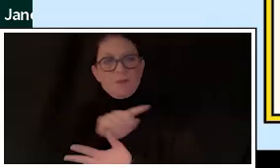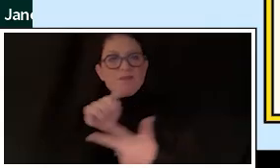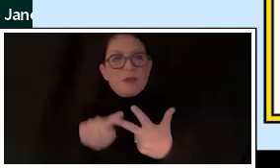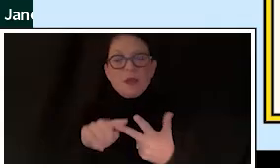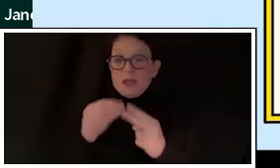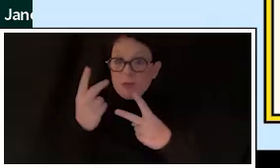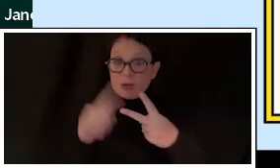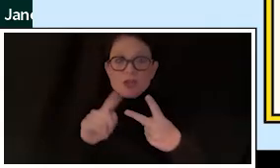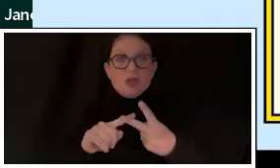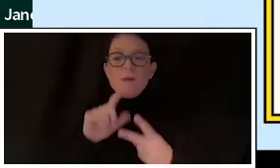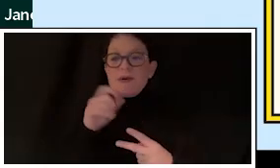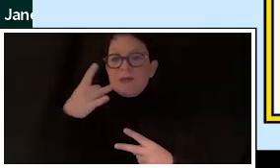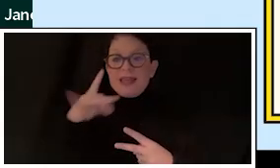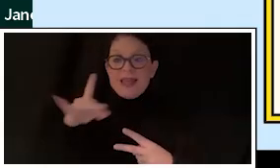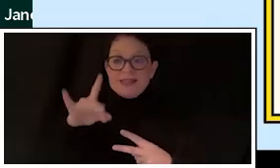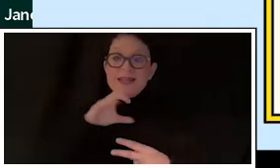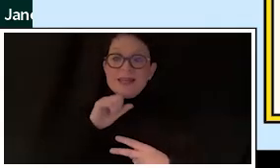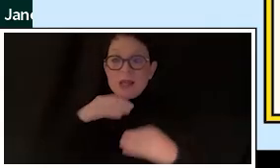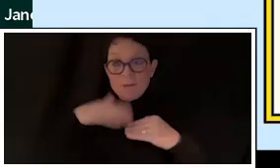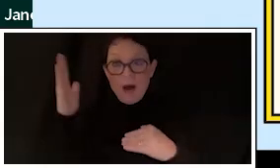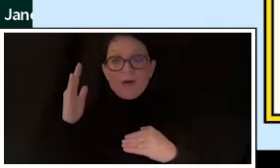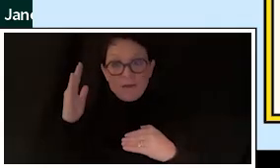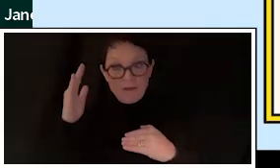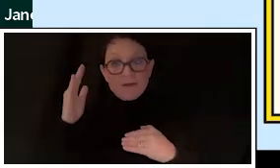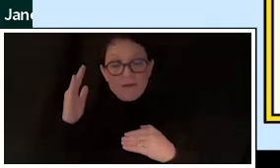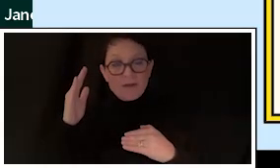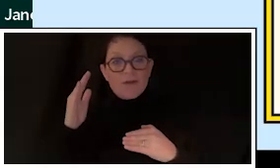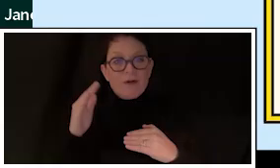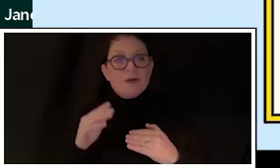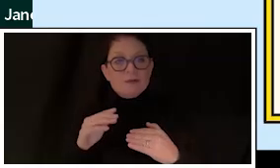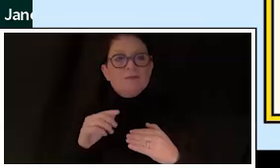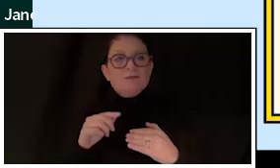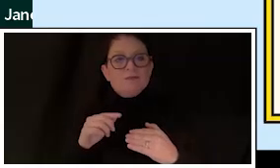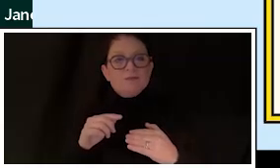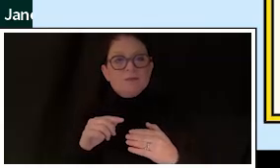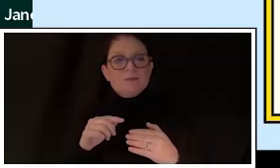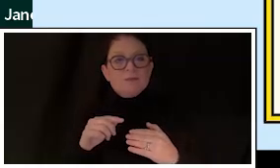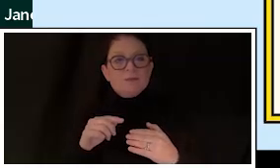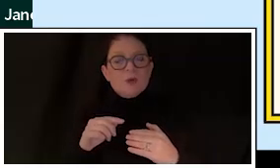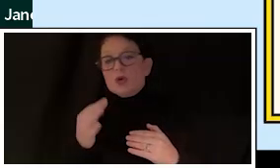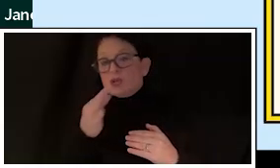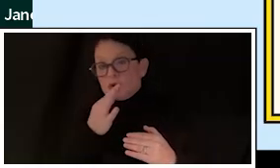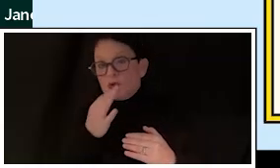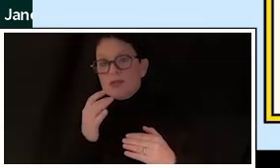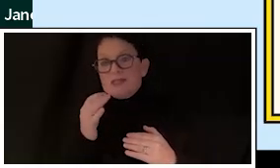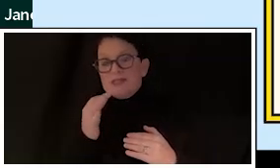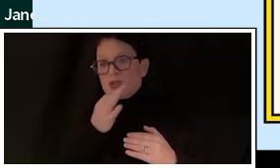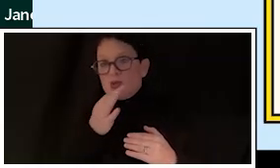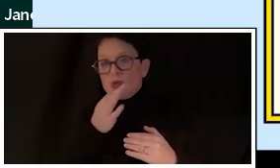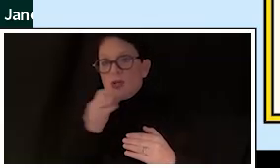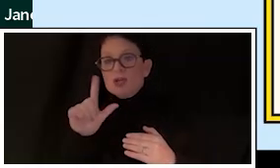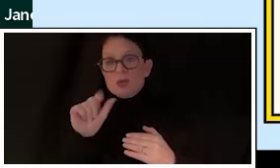number 2, it says that you must be 18 years or older or be celebrating your 18th birthday